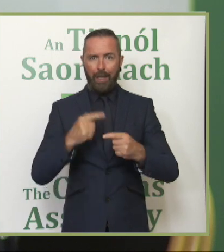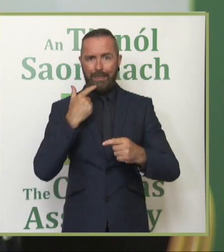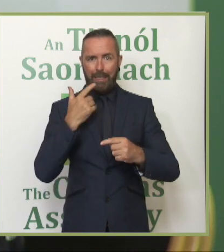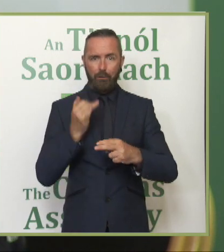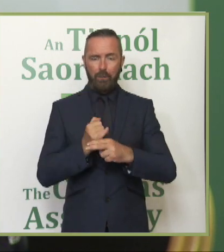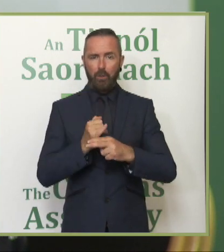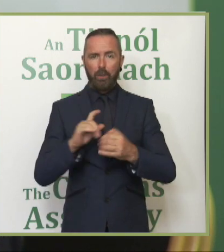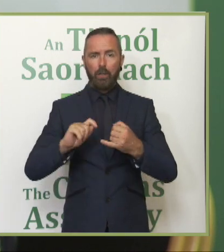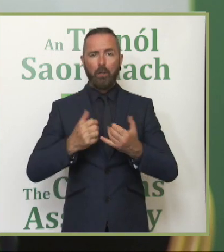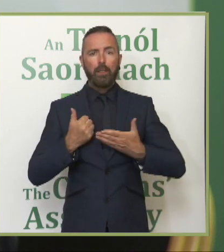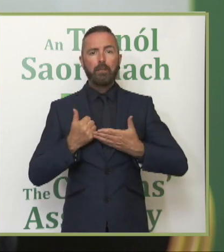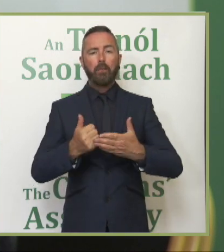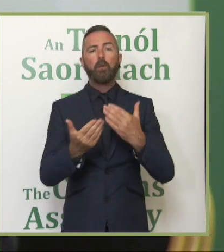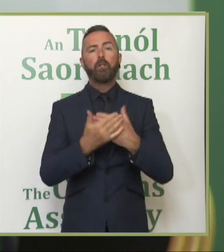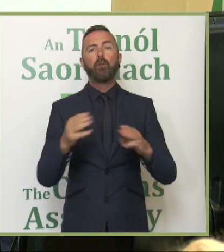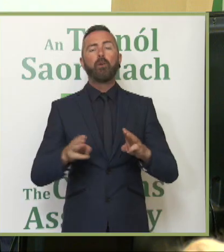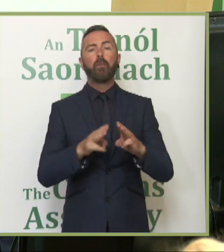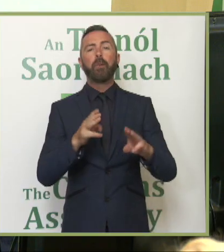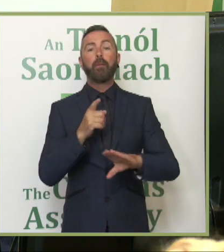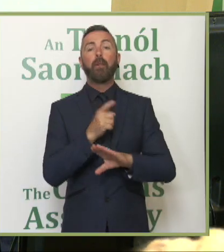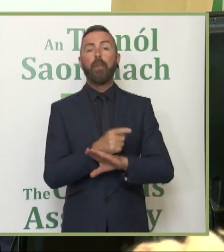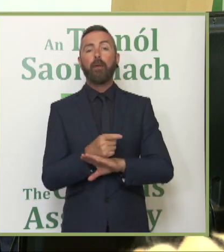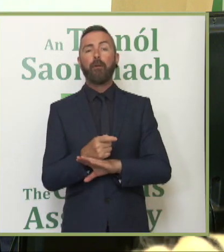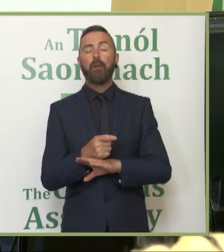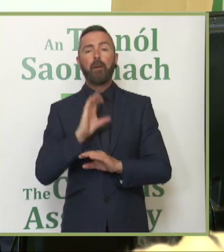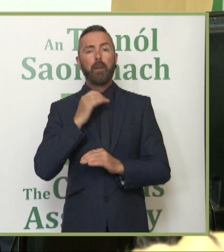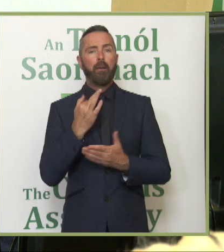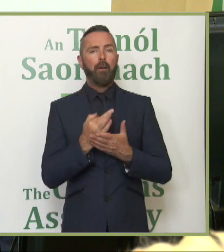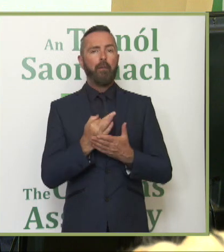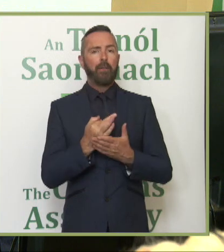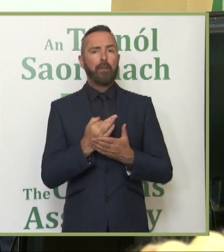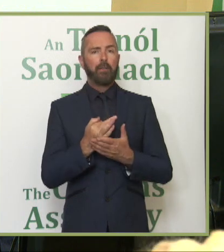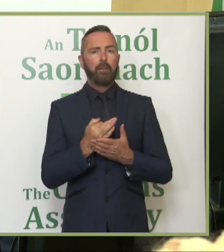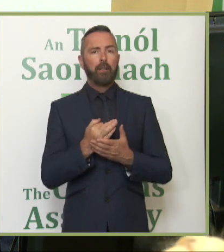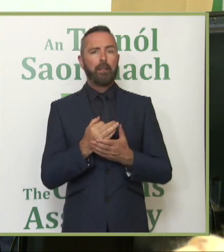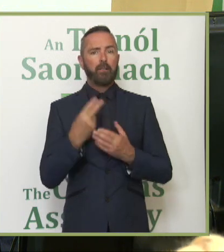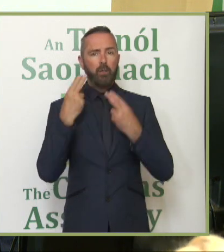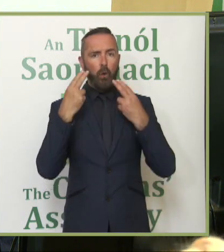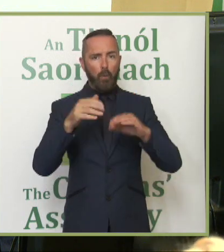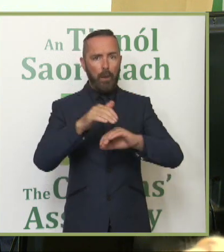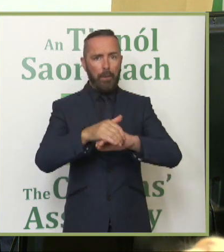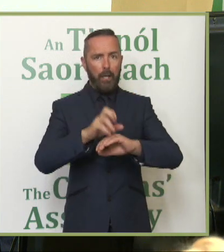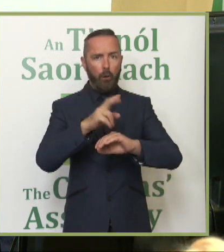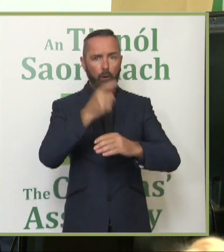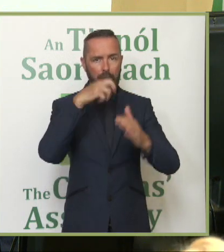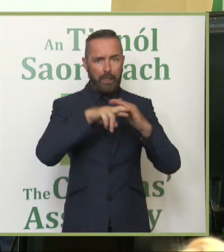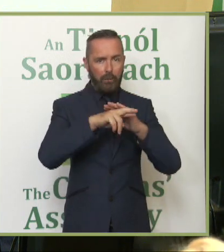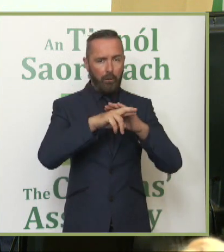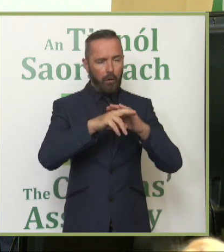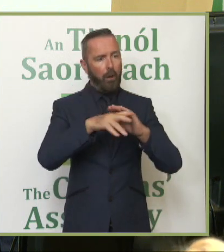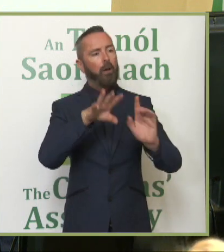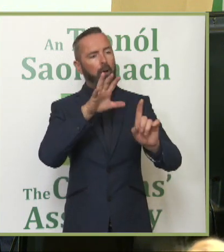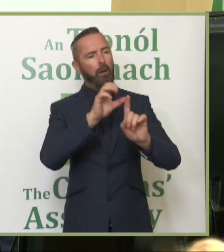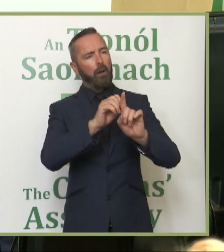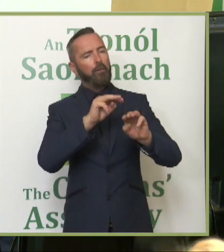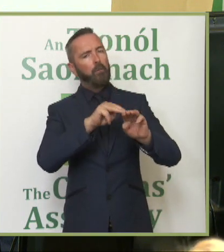schools, supporting young people, because often times it's their peers and their teachers who may recognise if there are challenges.